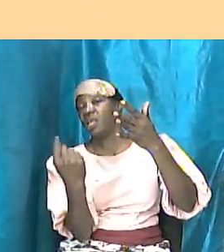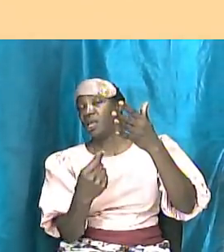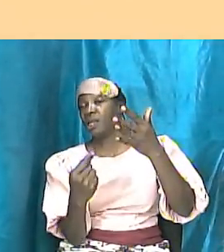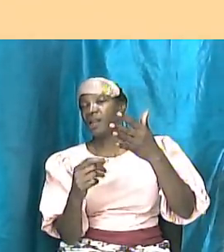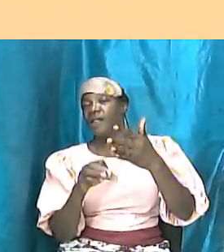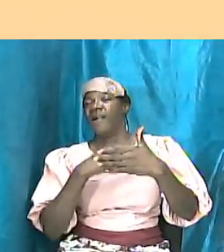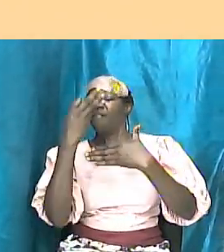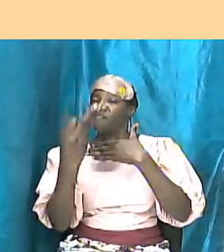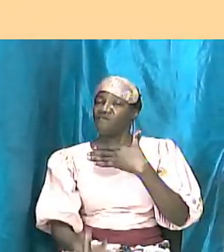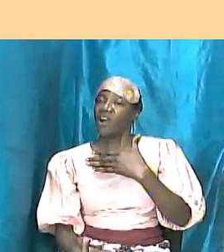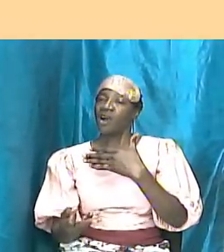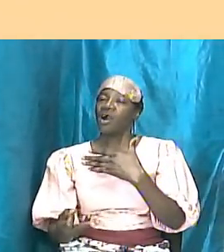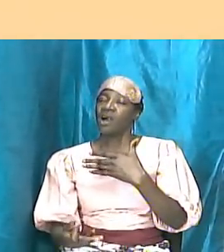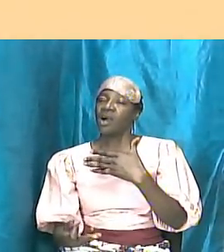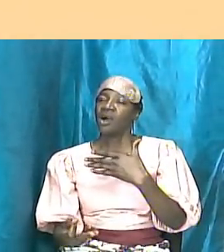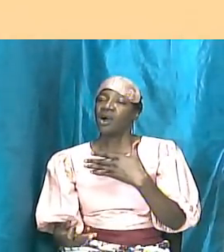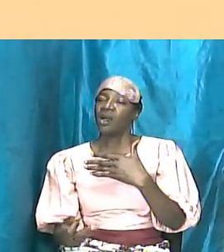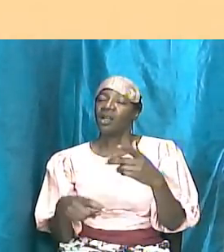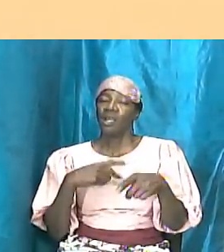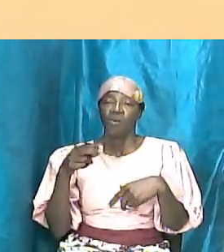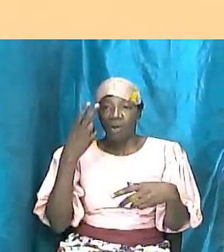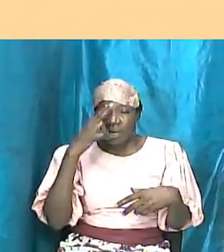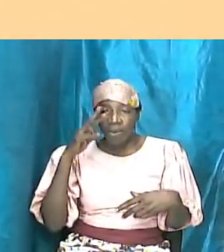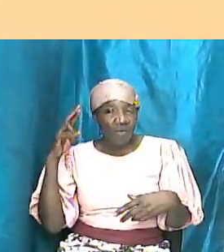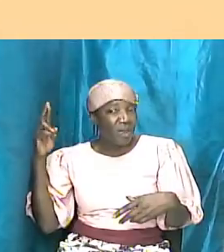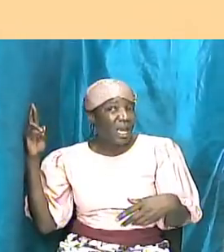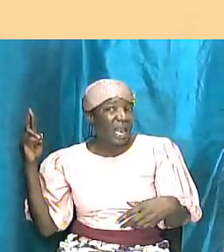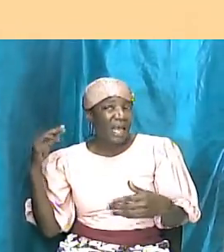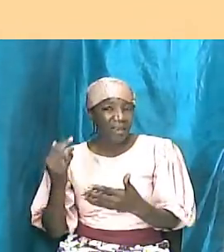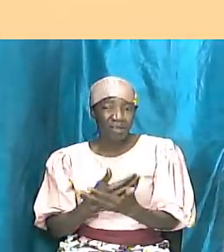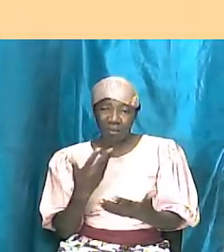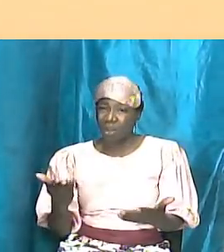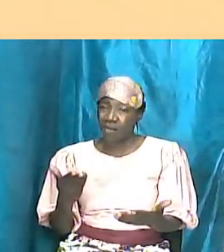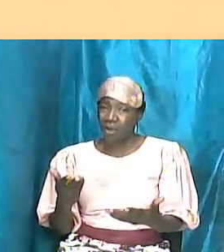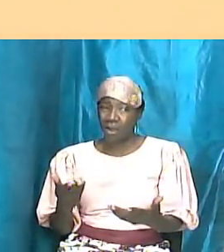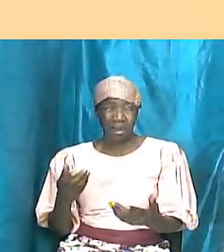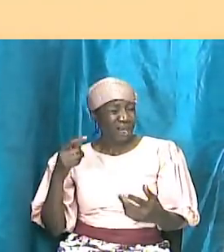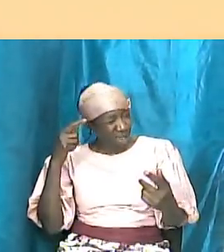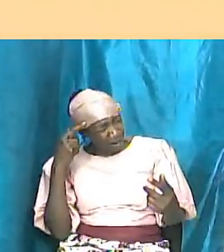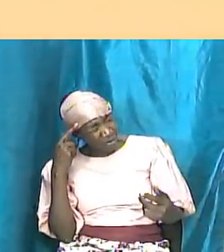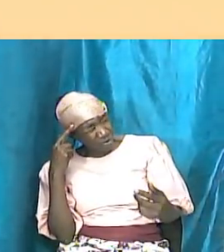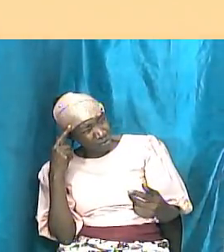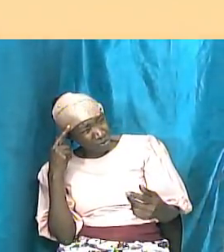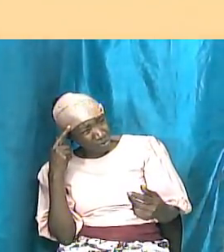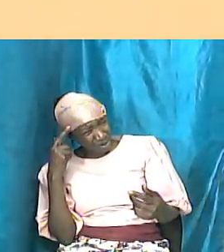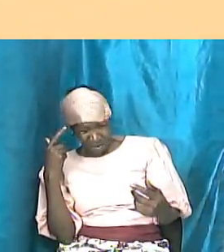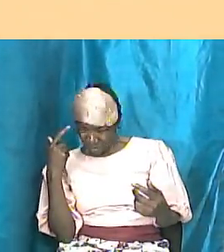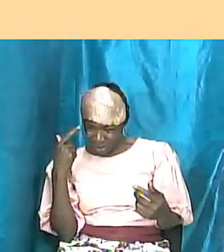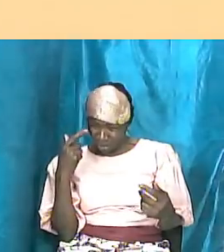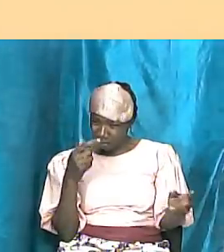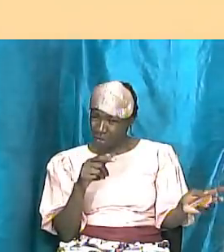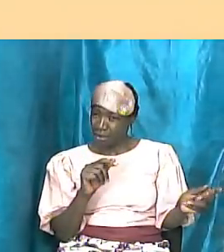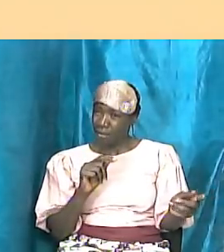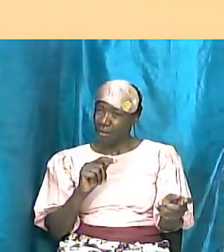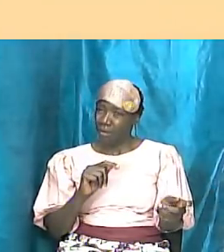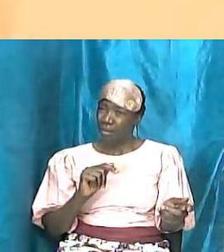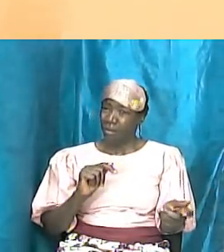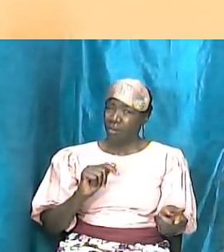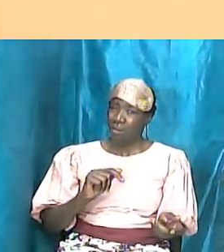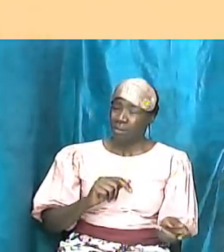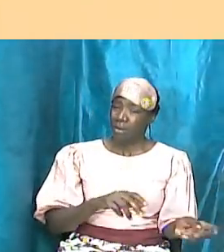Egypt. And when they realized that something was wrong, they decided to turn back. In the morning time, God just caused this east